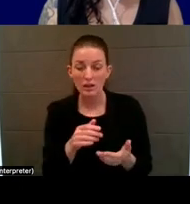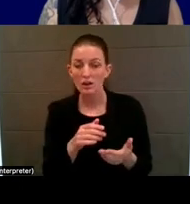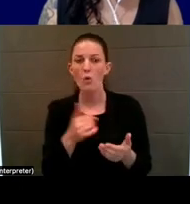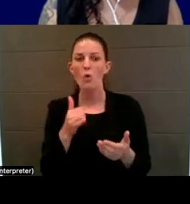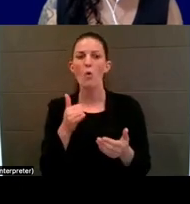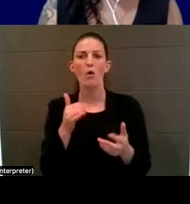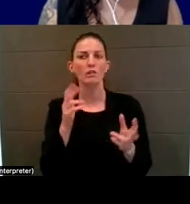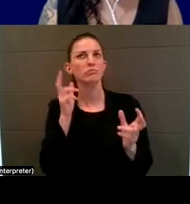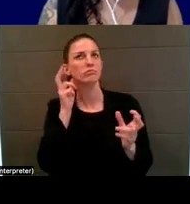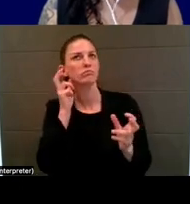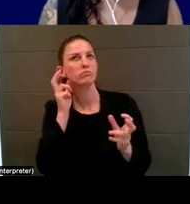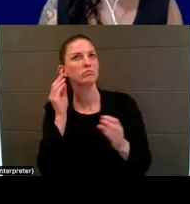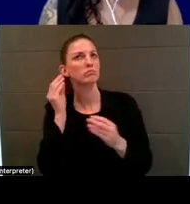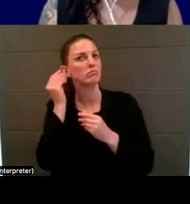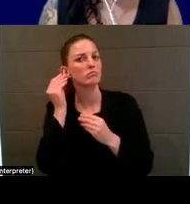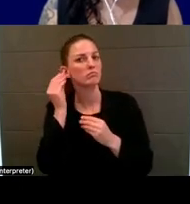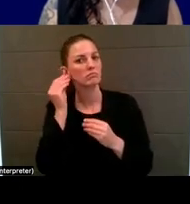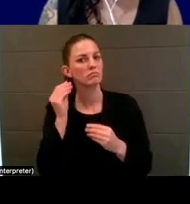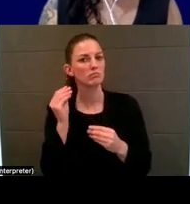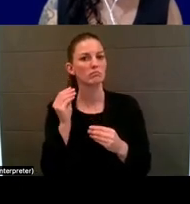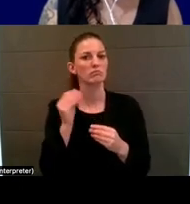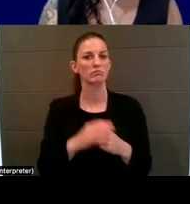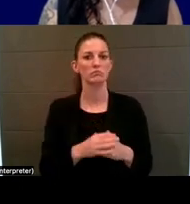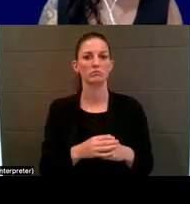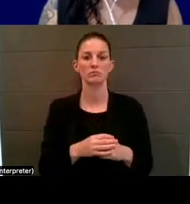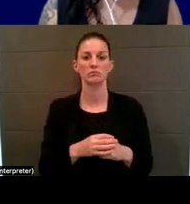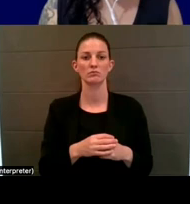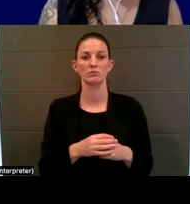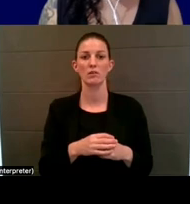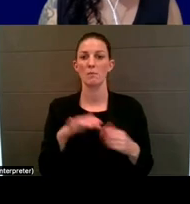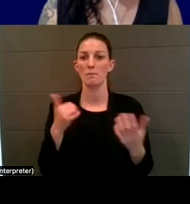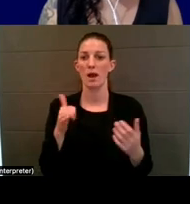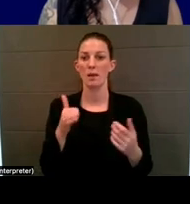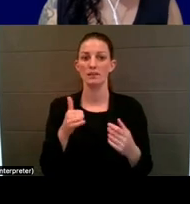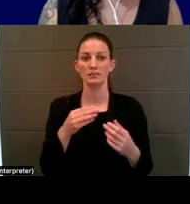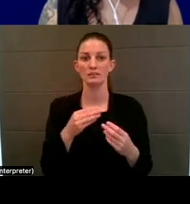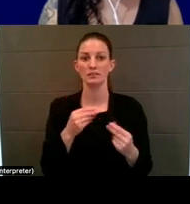Are some senses heightened and some senses dulled?